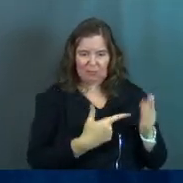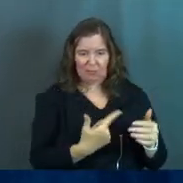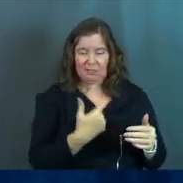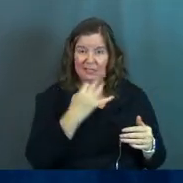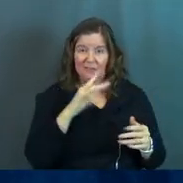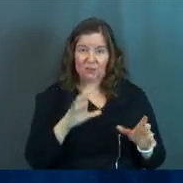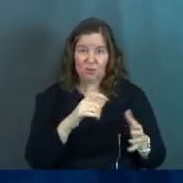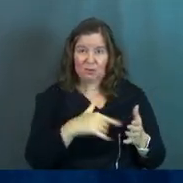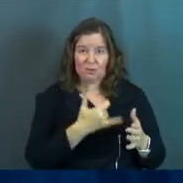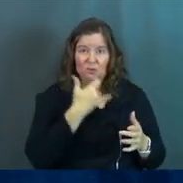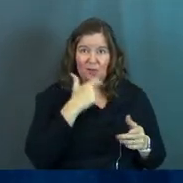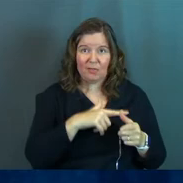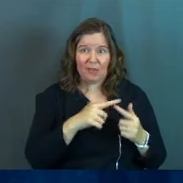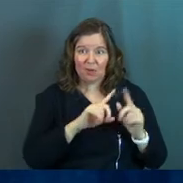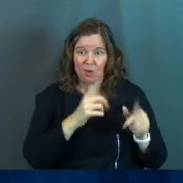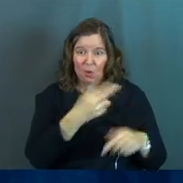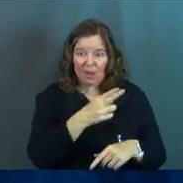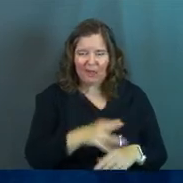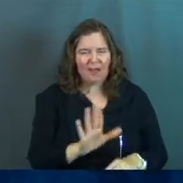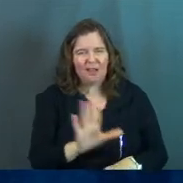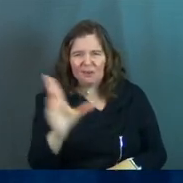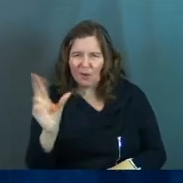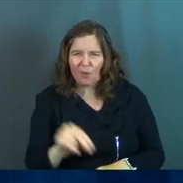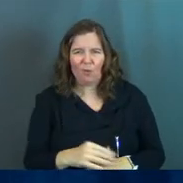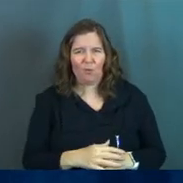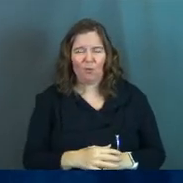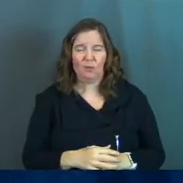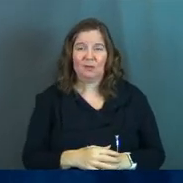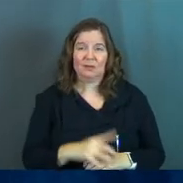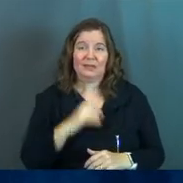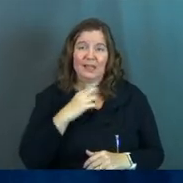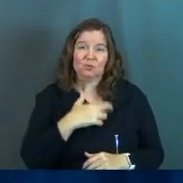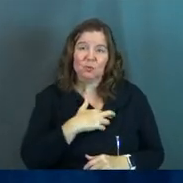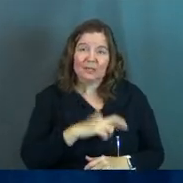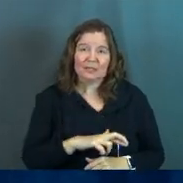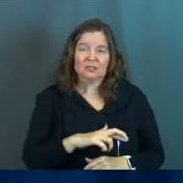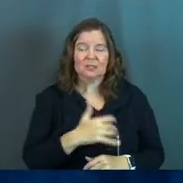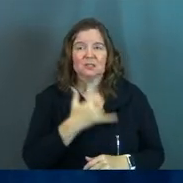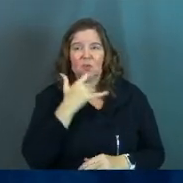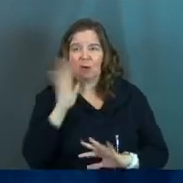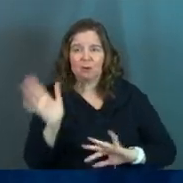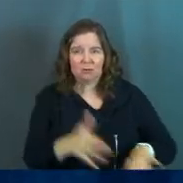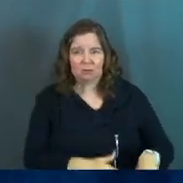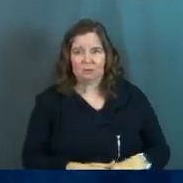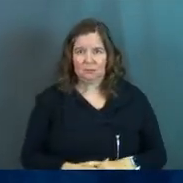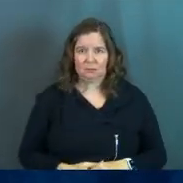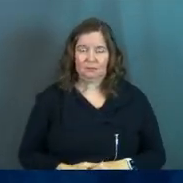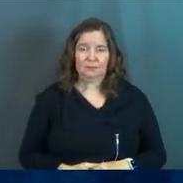at me and says, if you do this wrong, then you're going to go to hell? No, that's religion. It's wrong.